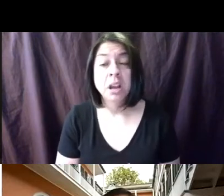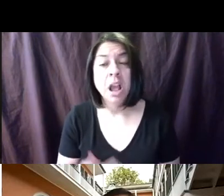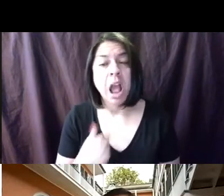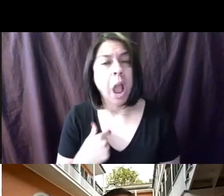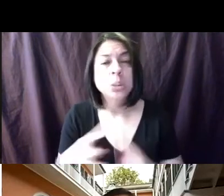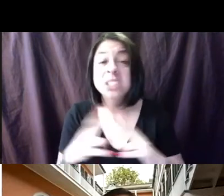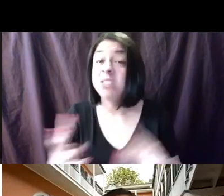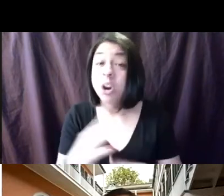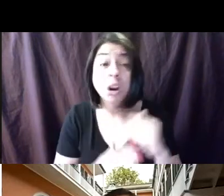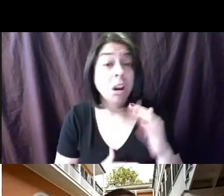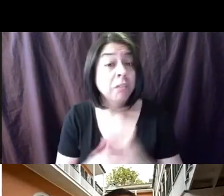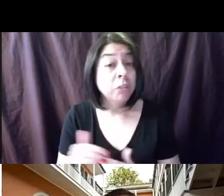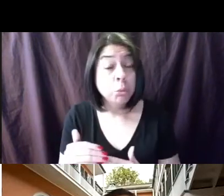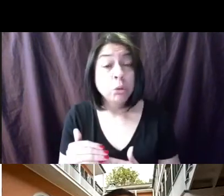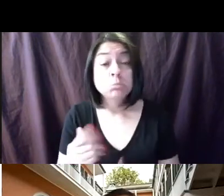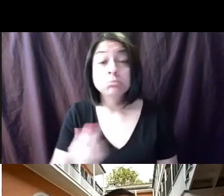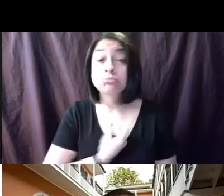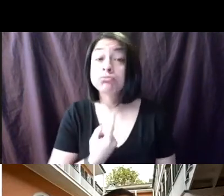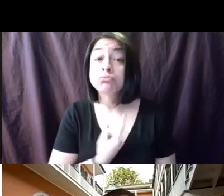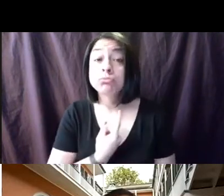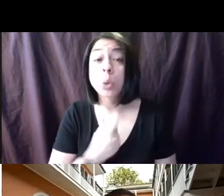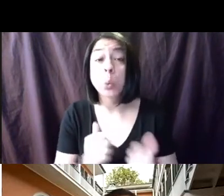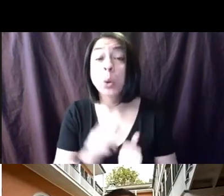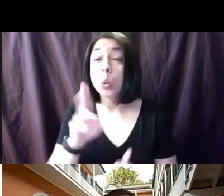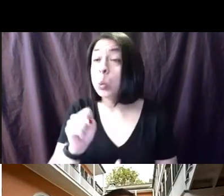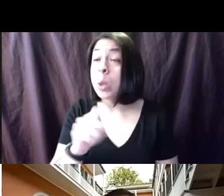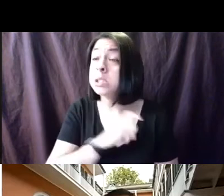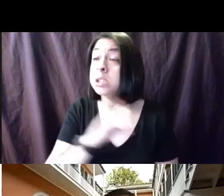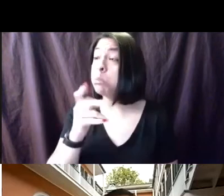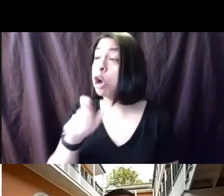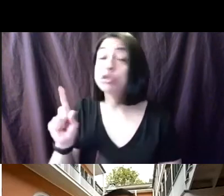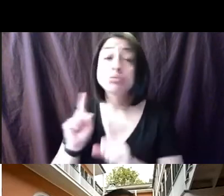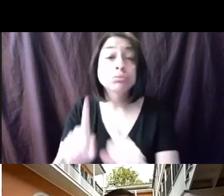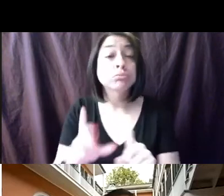very comfortable being alone with the U.S. Marshals,